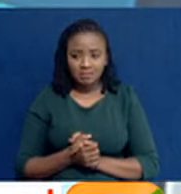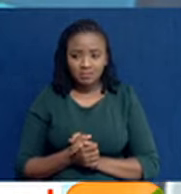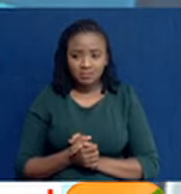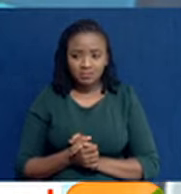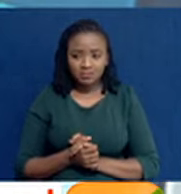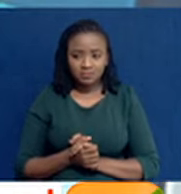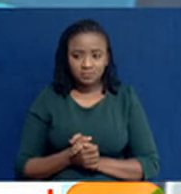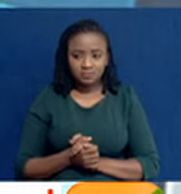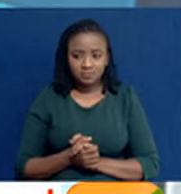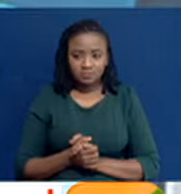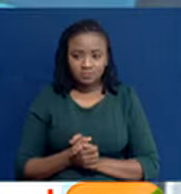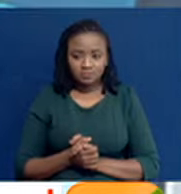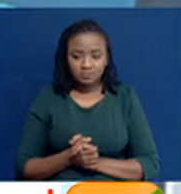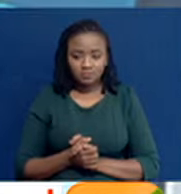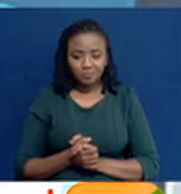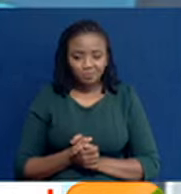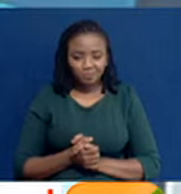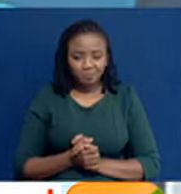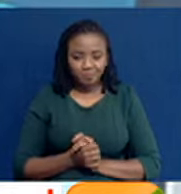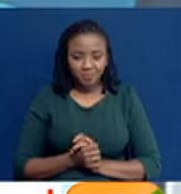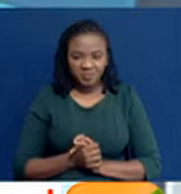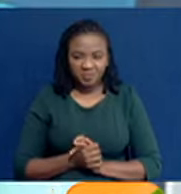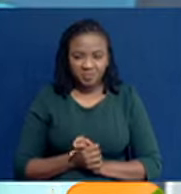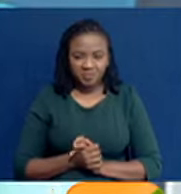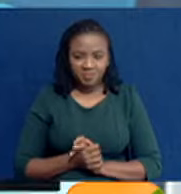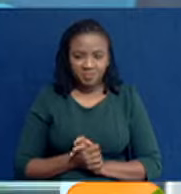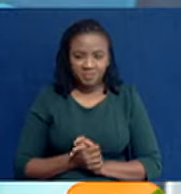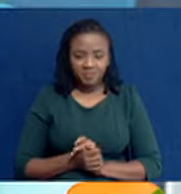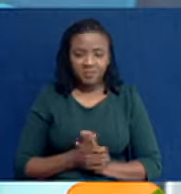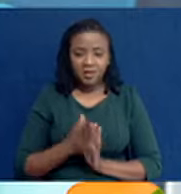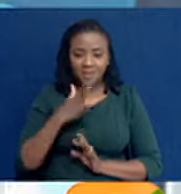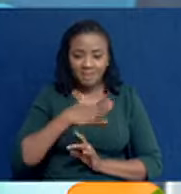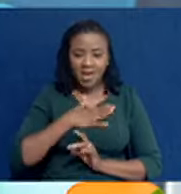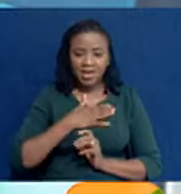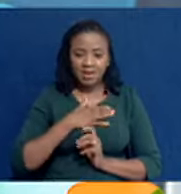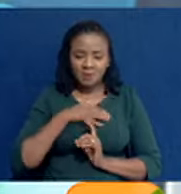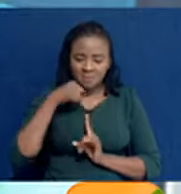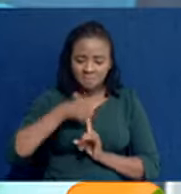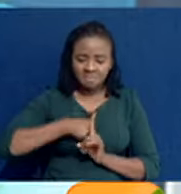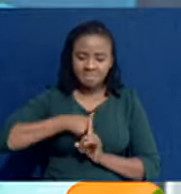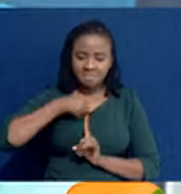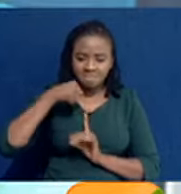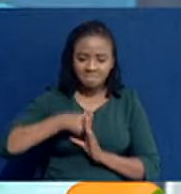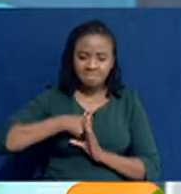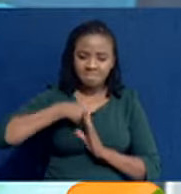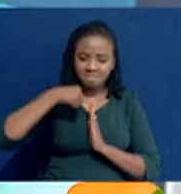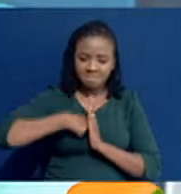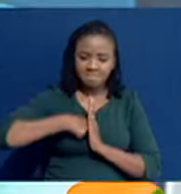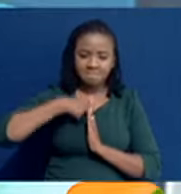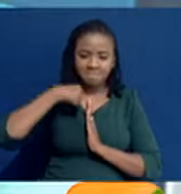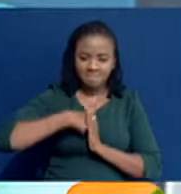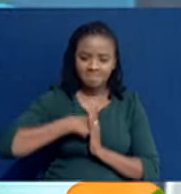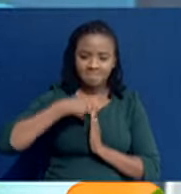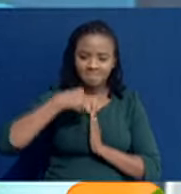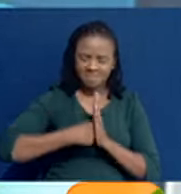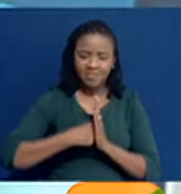dynamic, is the cancer, my fight with the cancer. That was